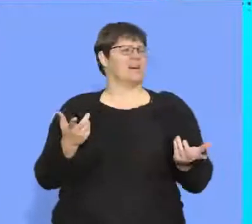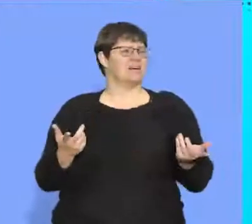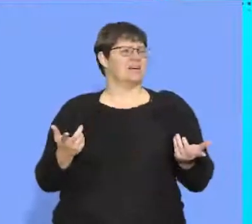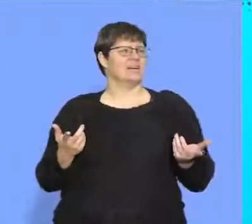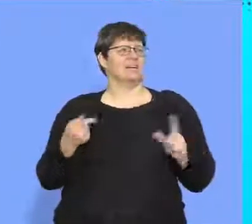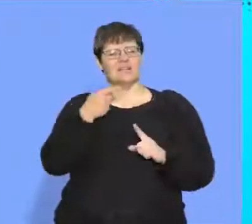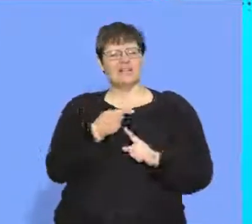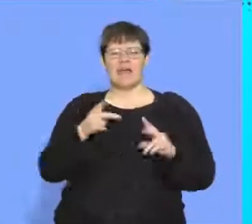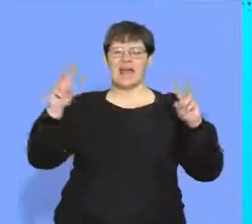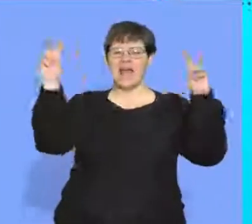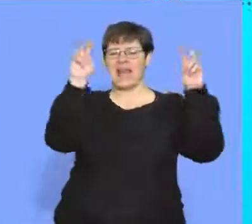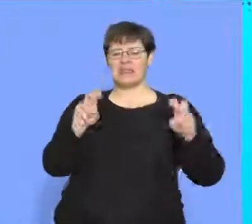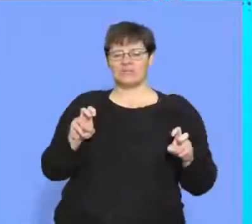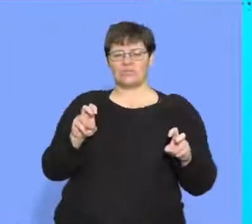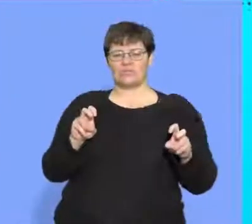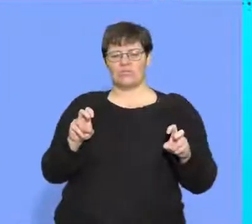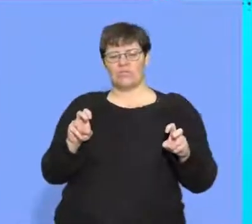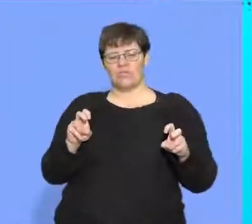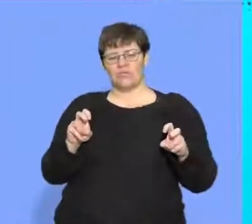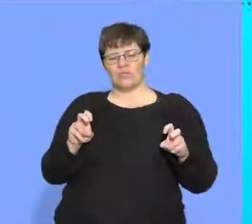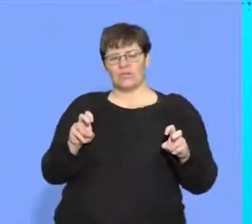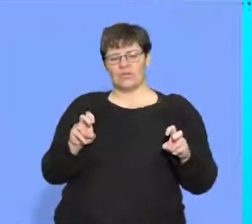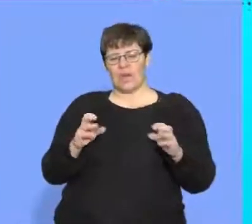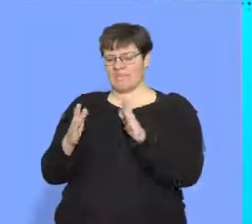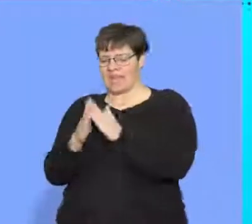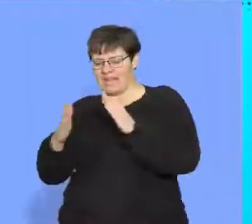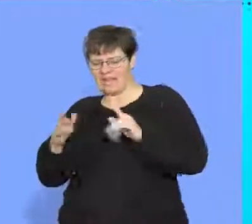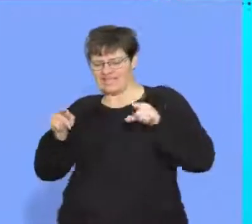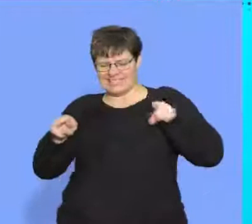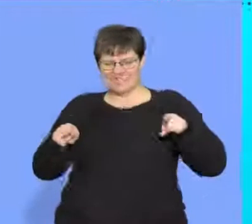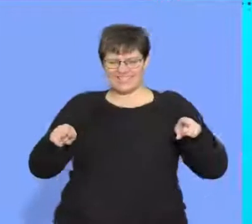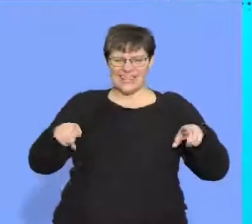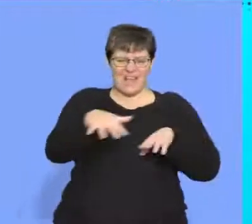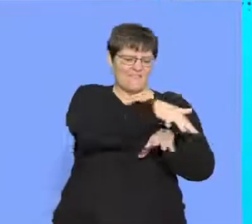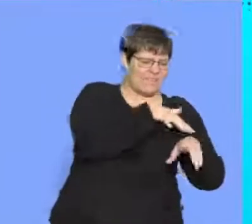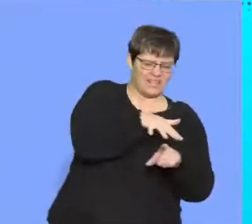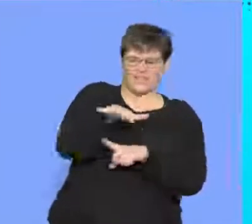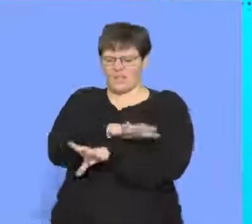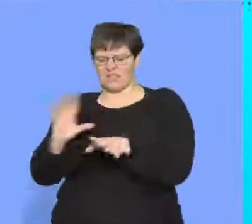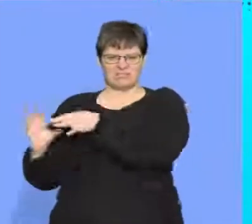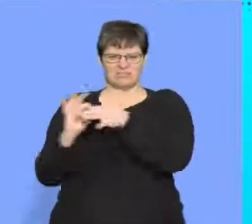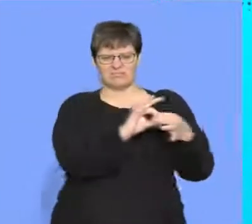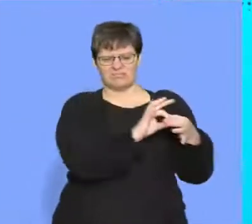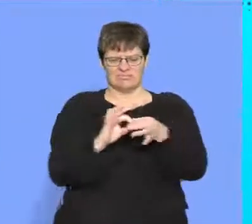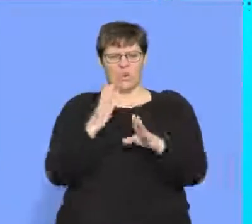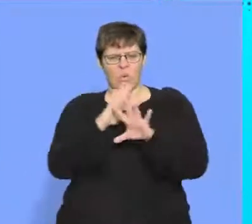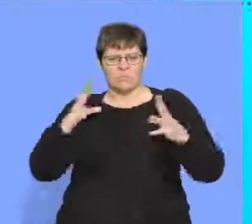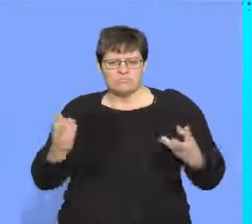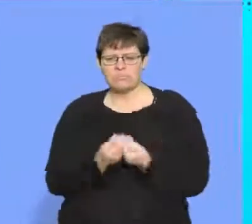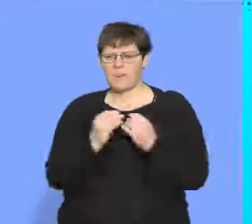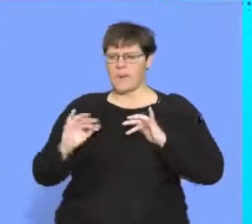how do electric fields and magnetic fields relate to one another, and how do they